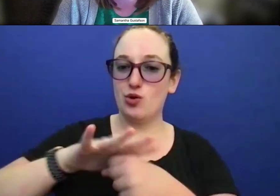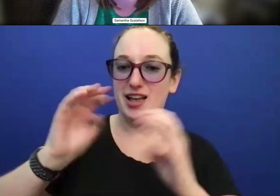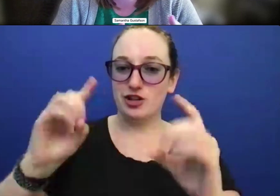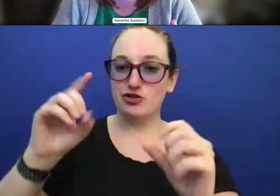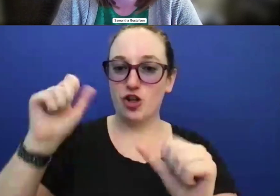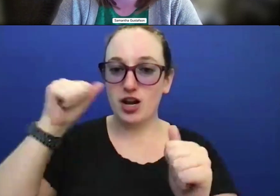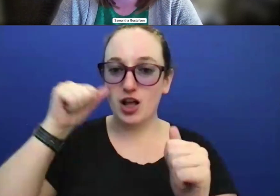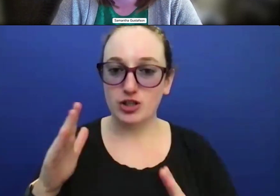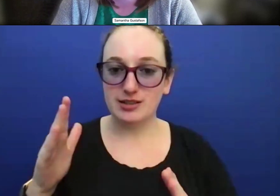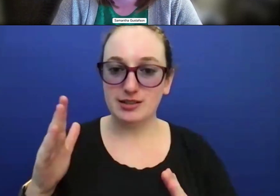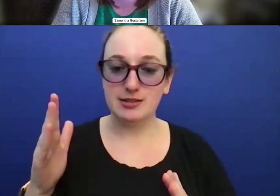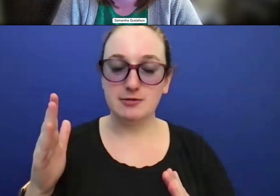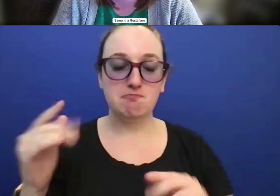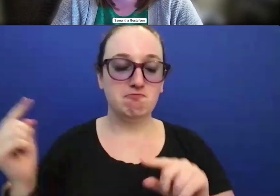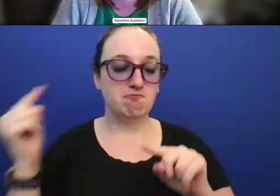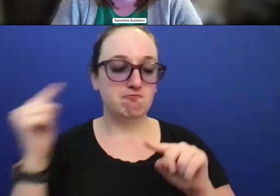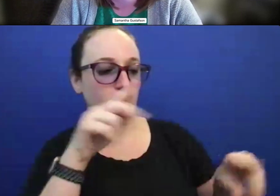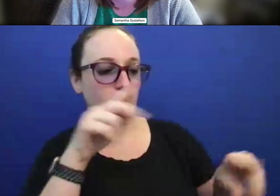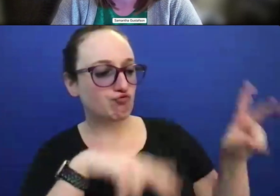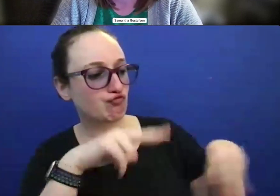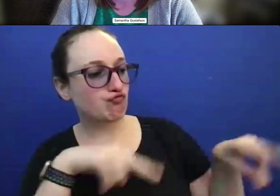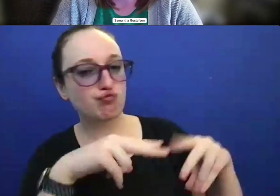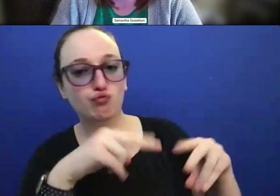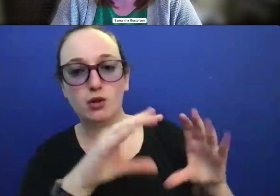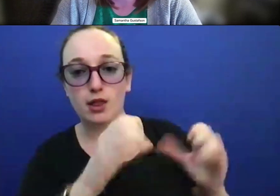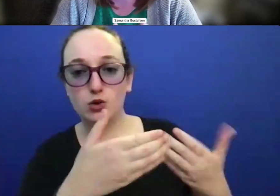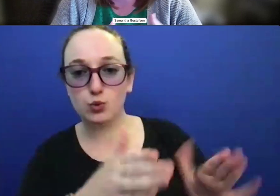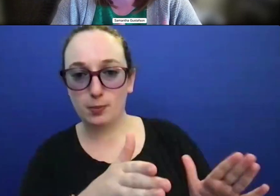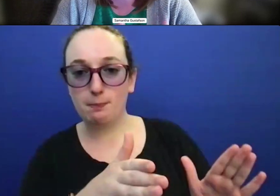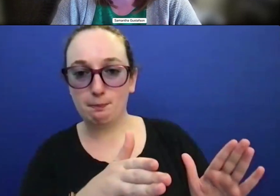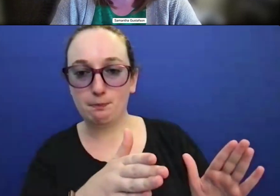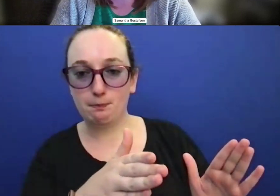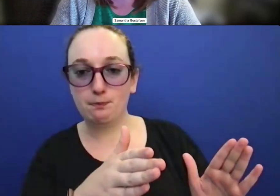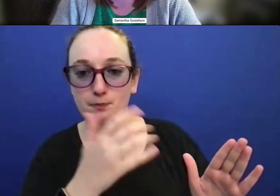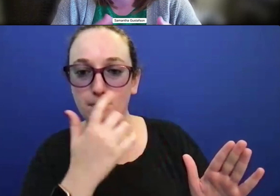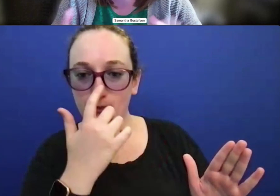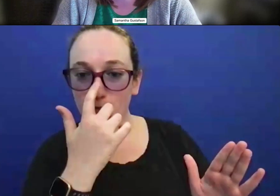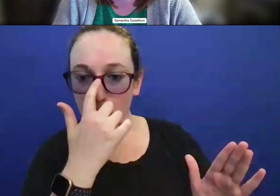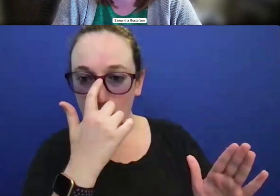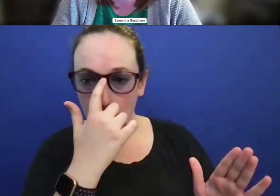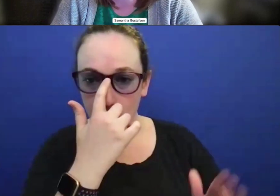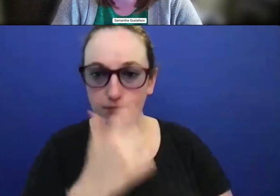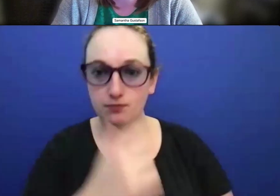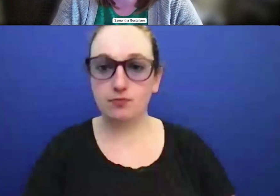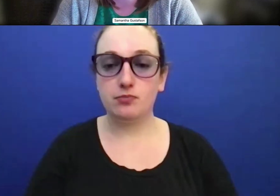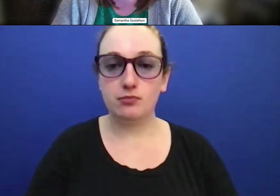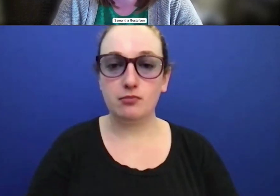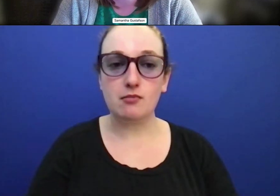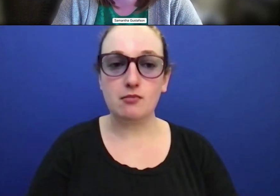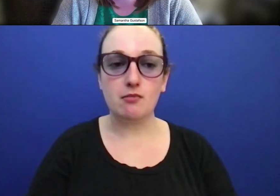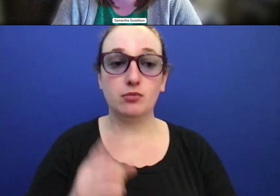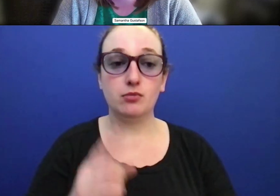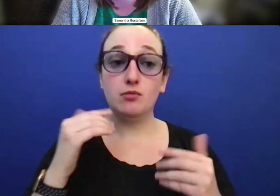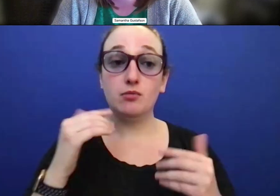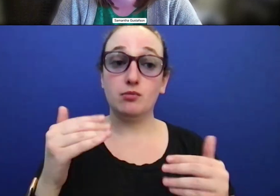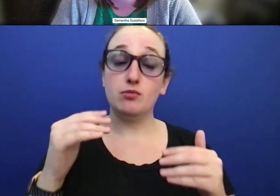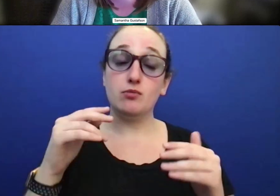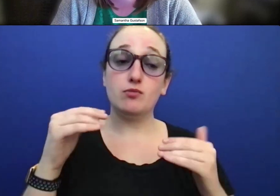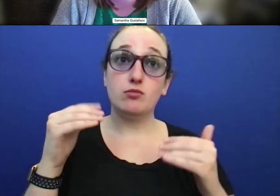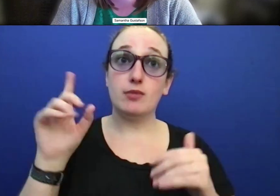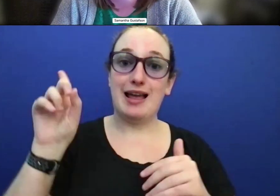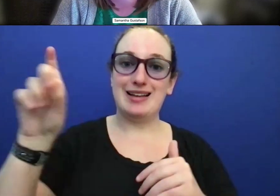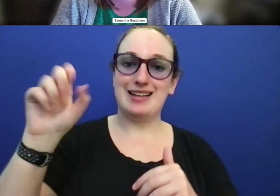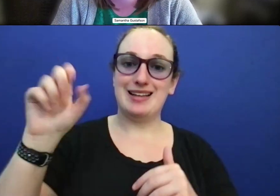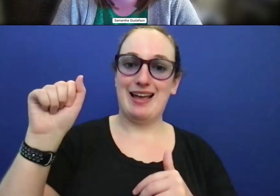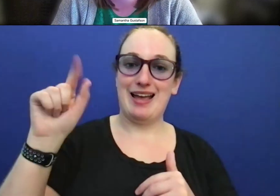having them come and do a measurement in that classroom that you're being assigned so that you can go to the administration and say, look, this isn't